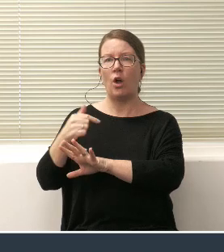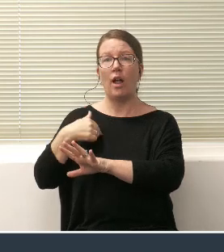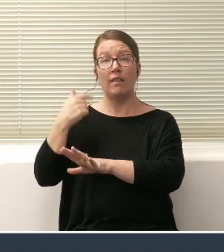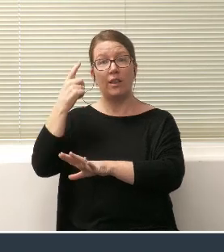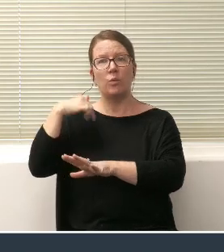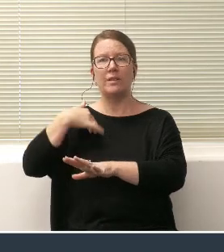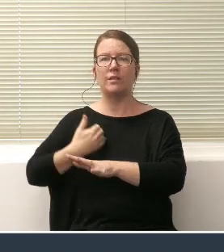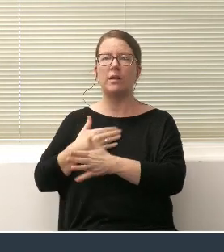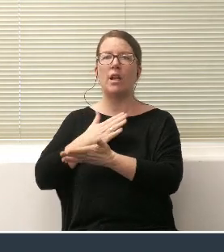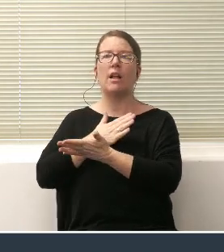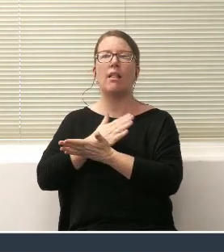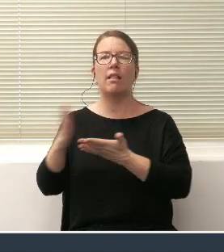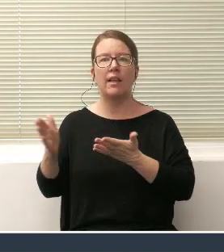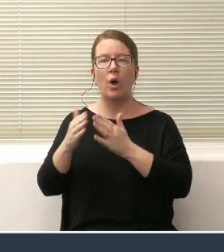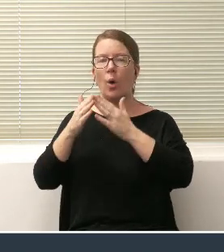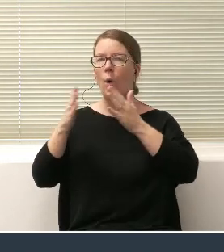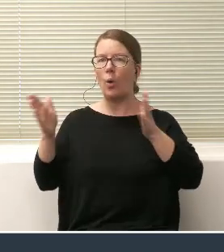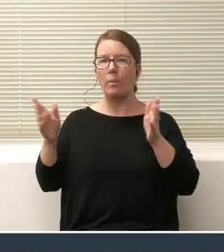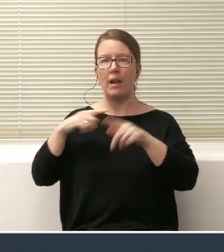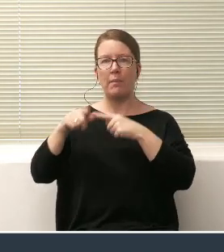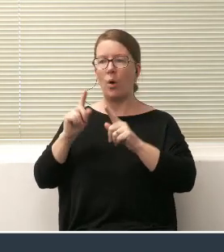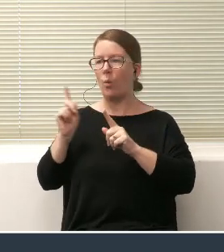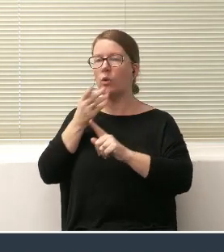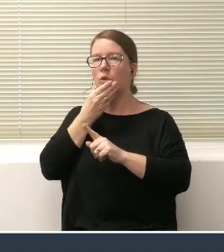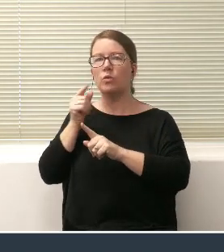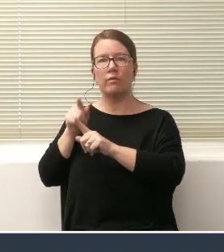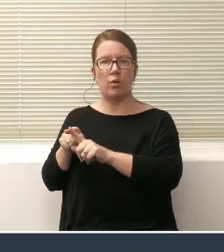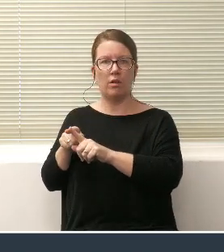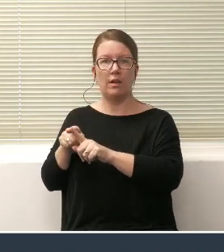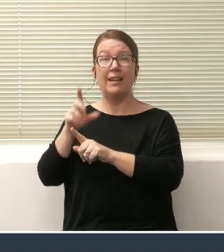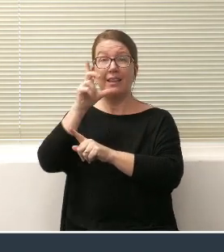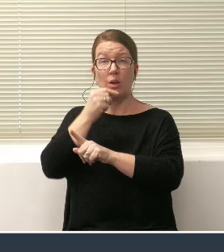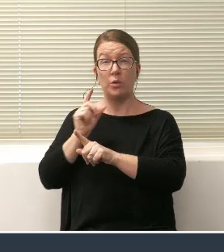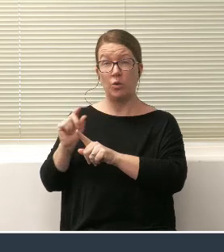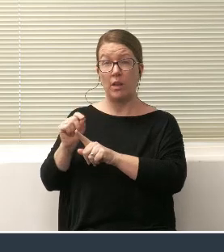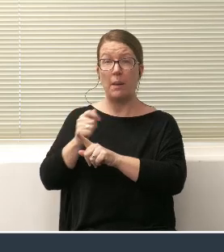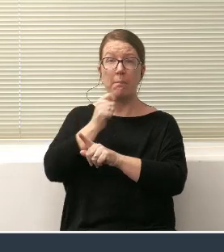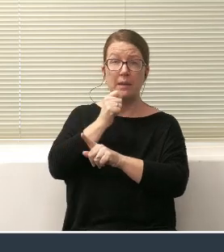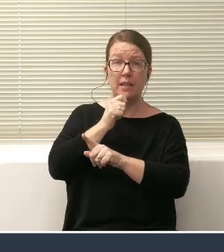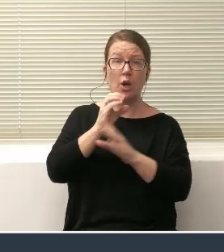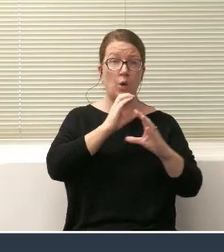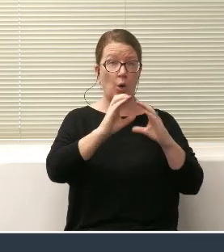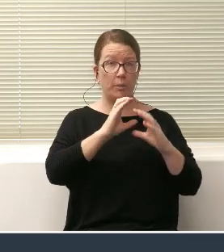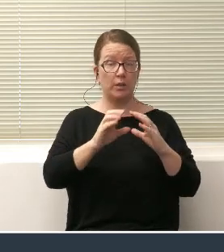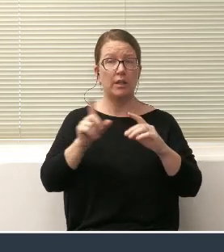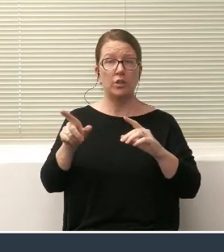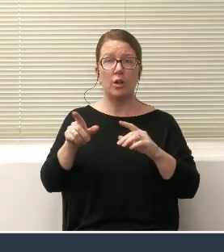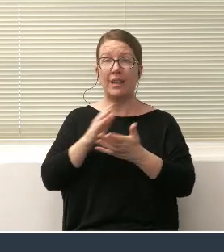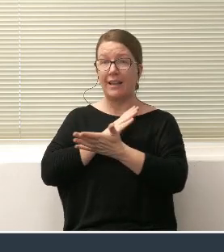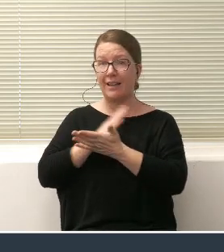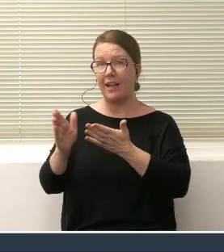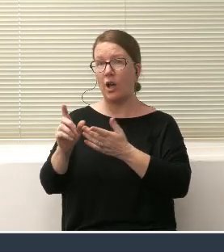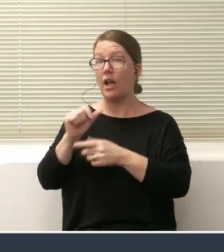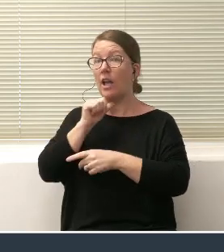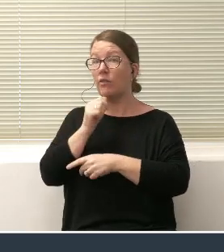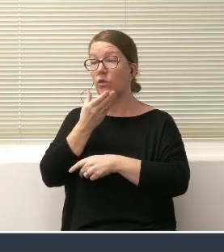really transparent and open about what it's going to be used for. Can we do that through media and comms and just make it really, really clear if we're using that money, what